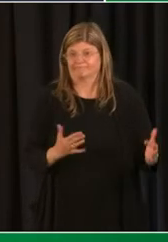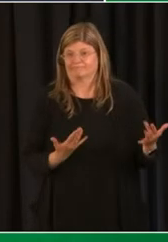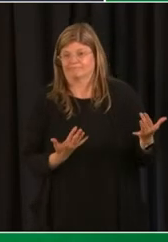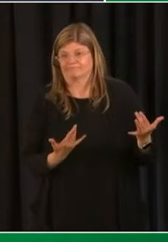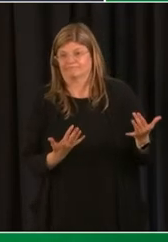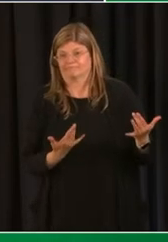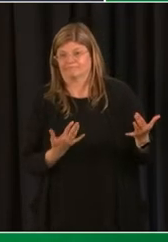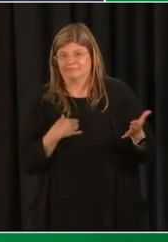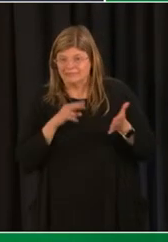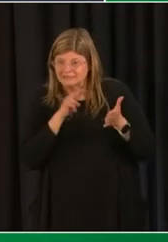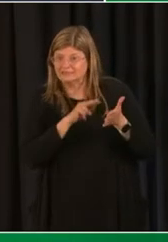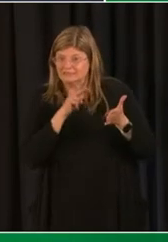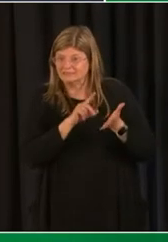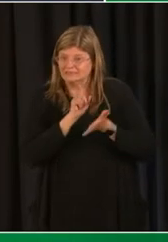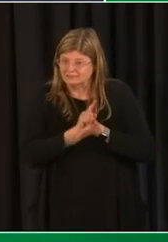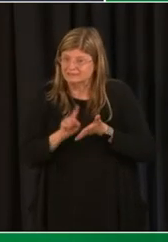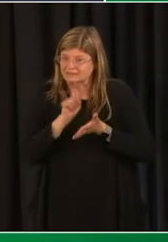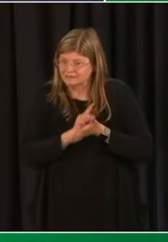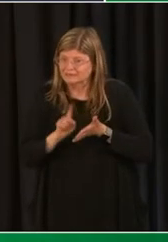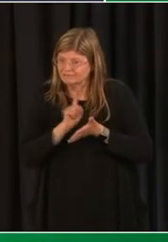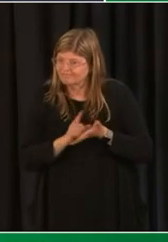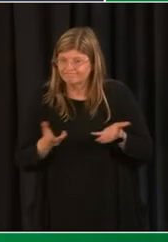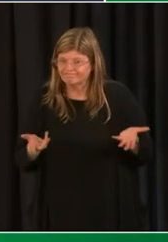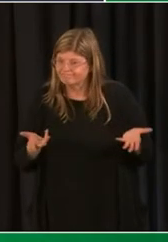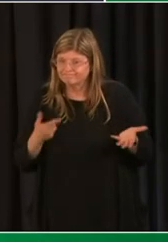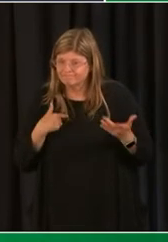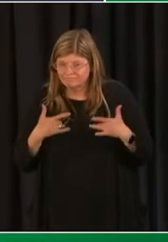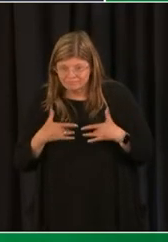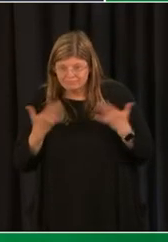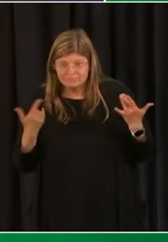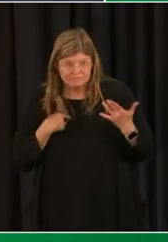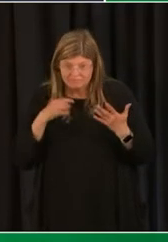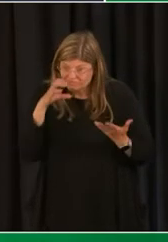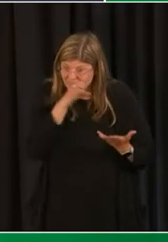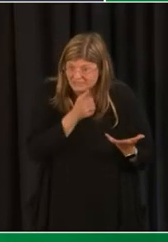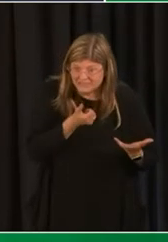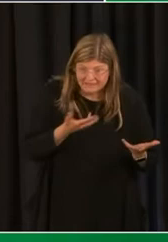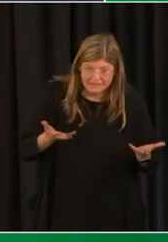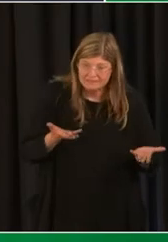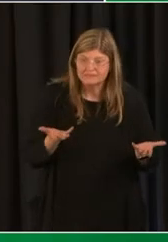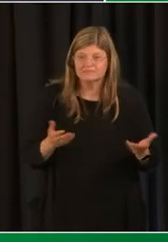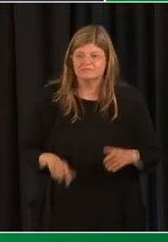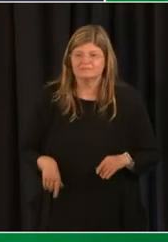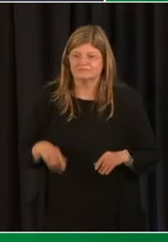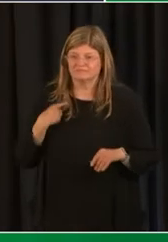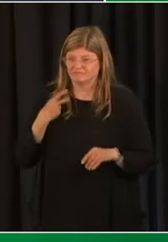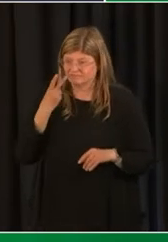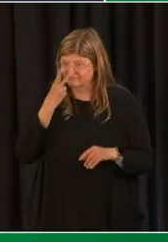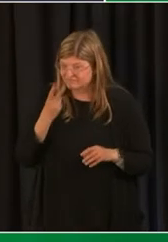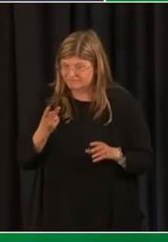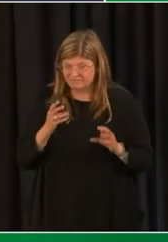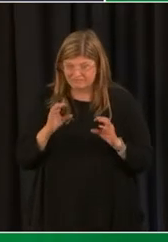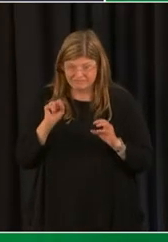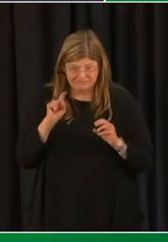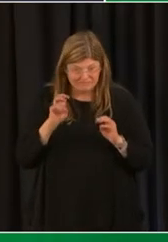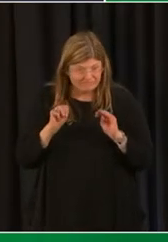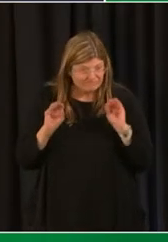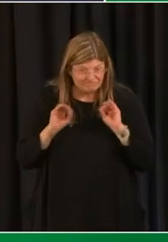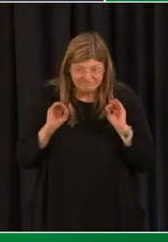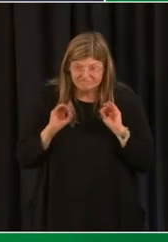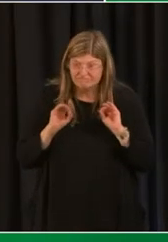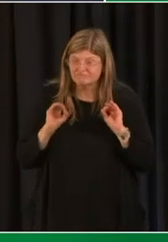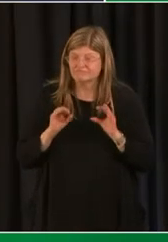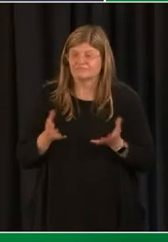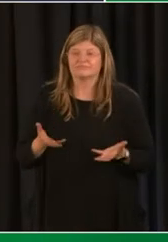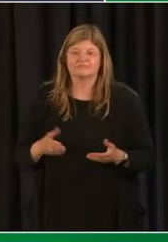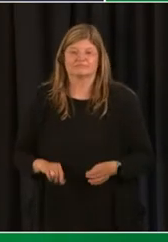in weekly Sure. to see, to make sure I haven't missed an email or something. I have checked my spam, as it says in the email, but I haven't seen